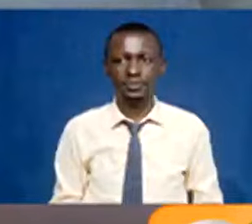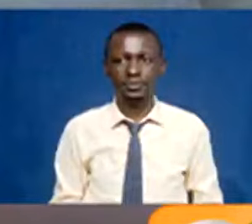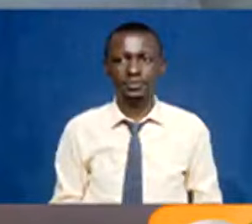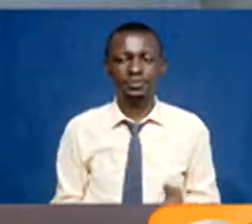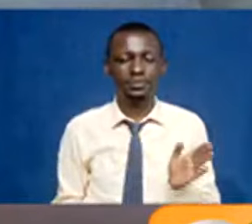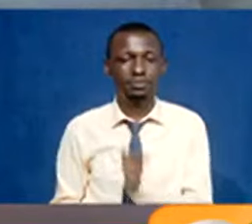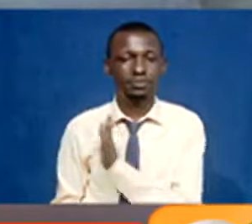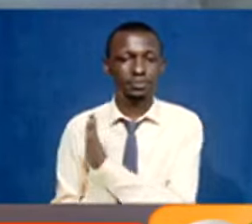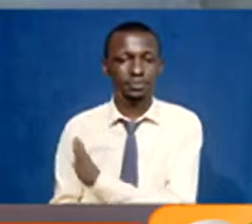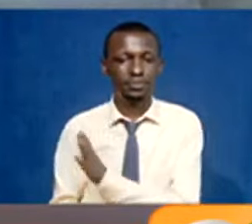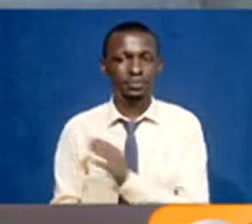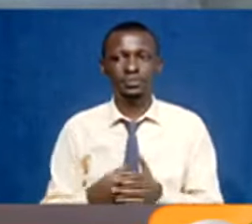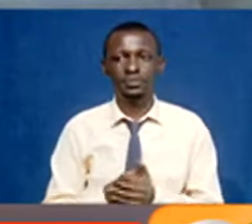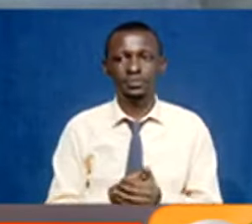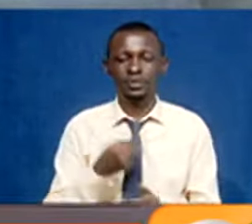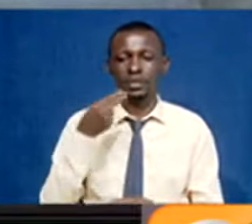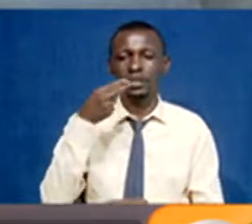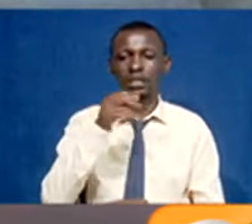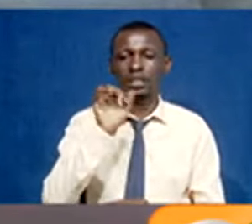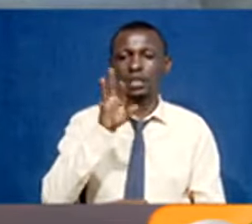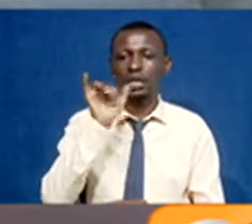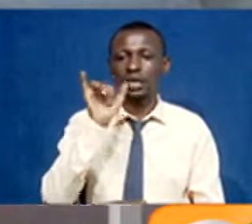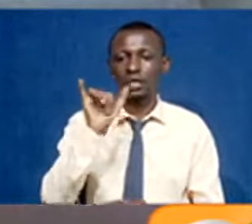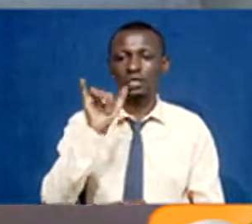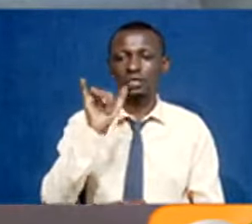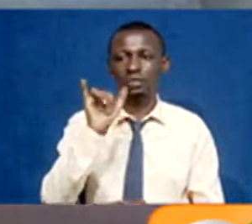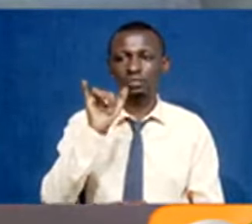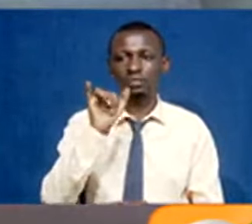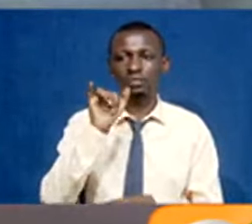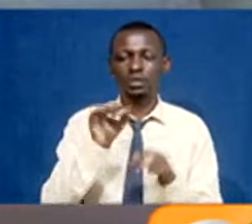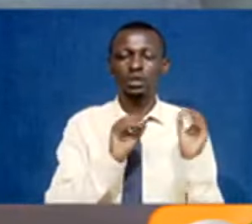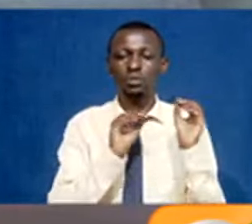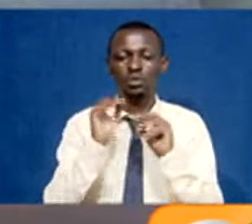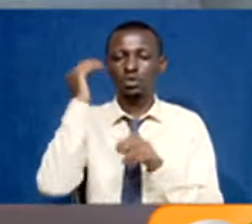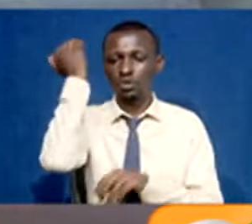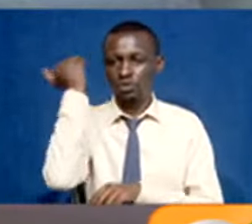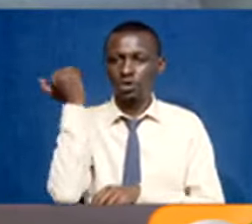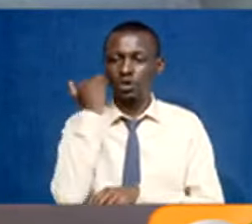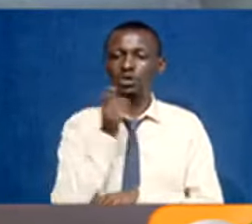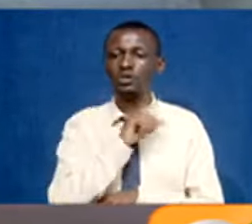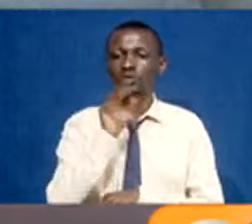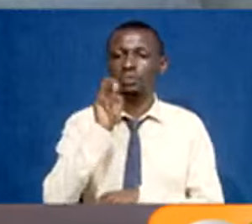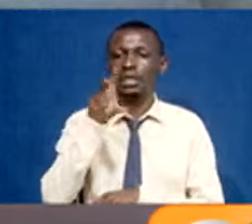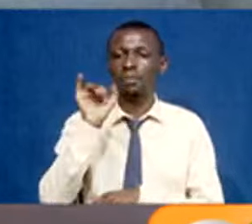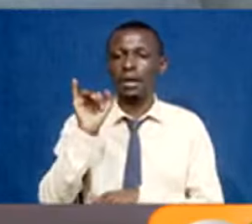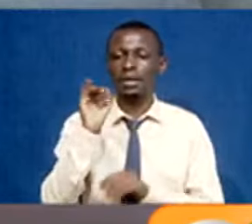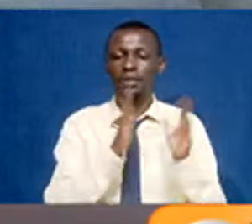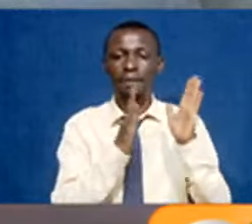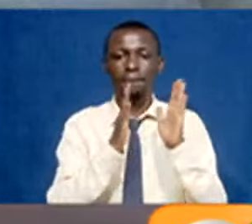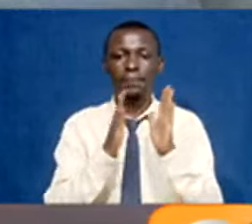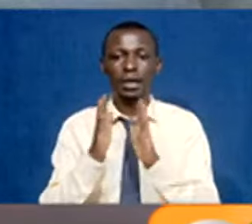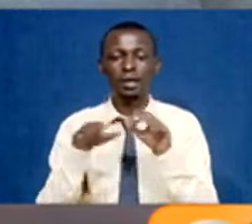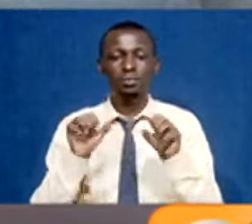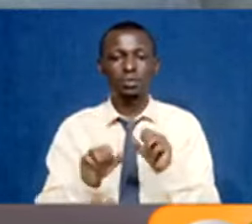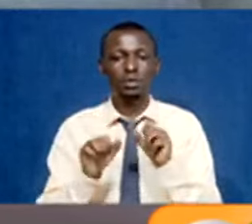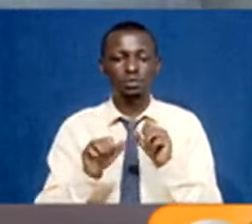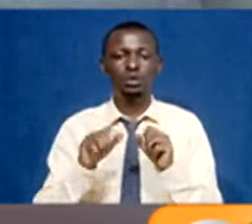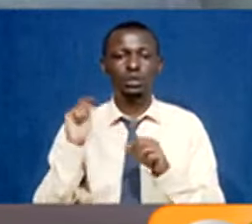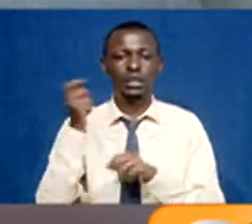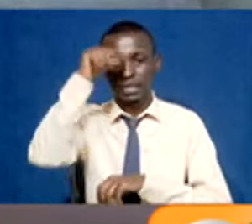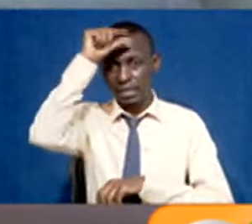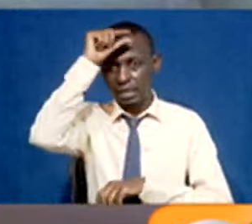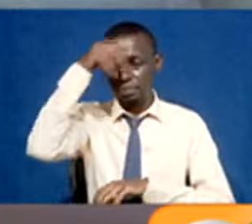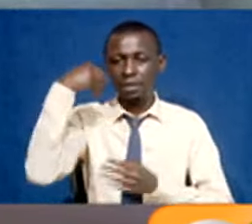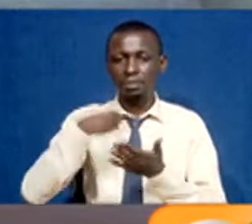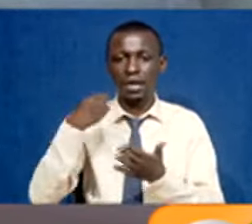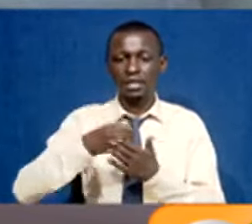Now, Hilary Samoei has been charged at the Milimani Law Court with conspiring to defraud the government of Kenya